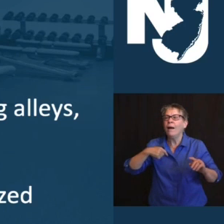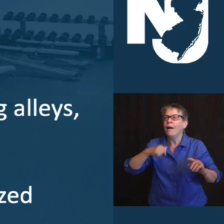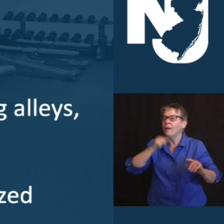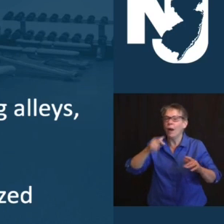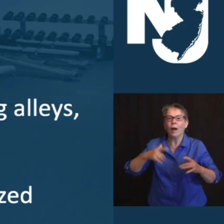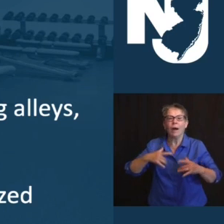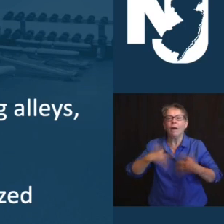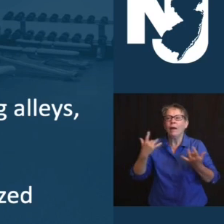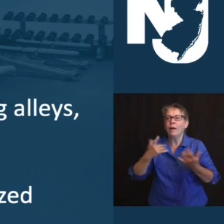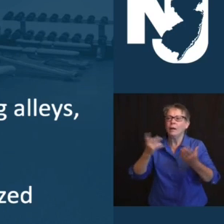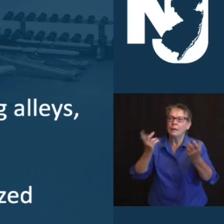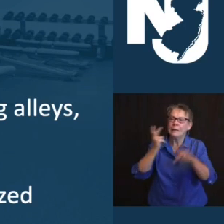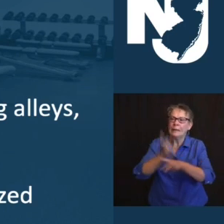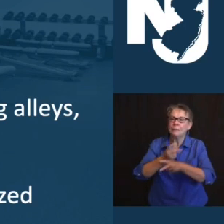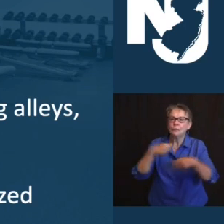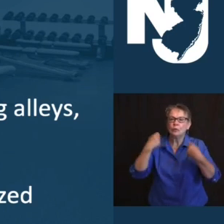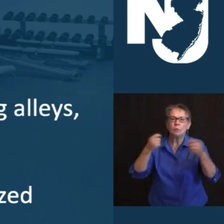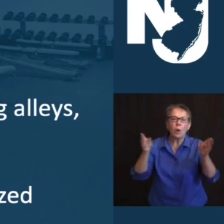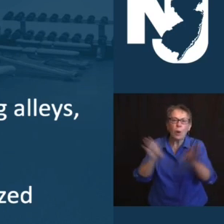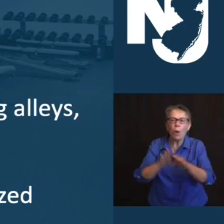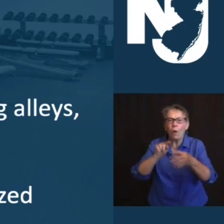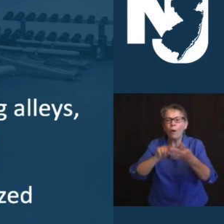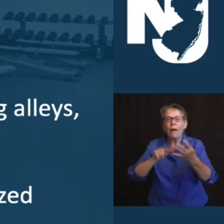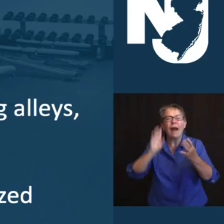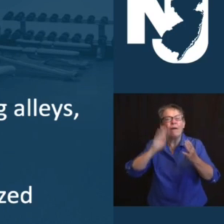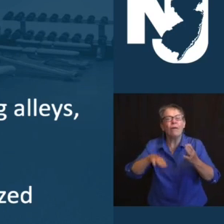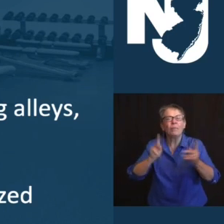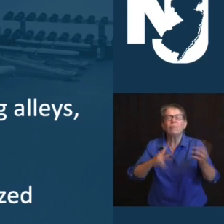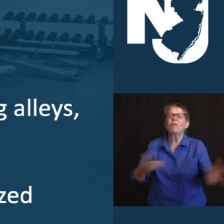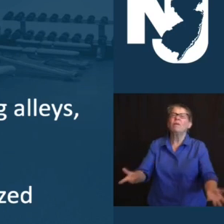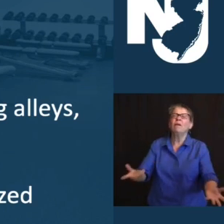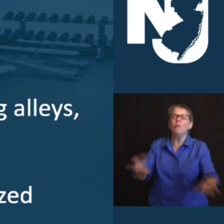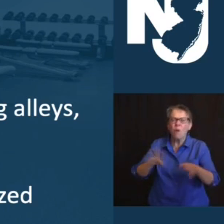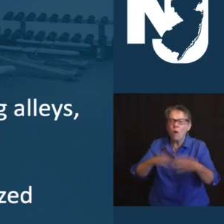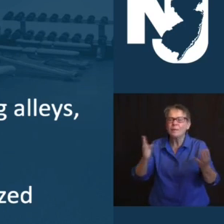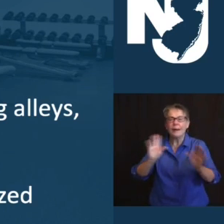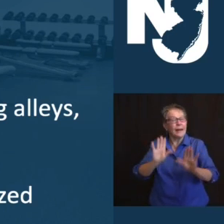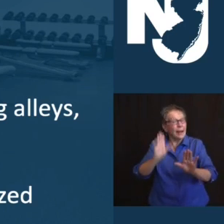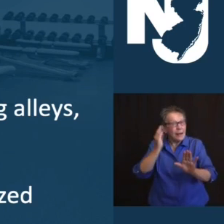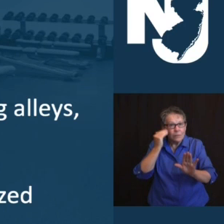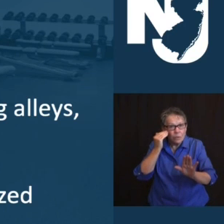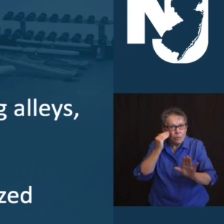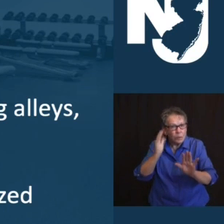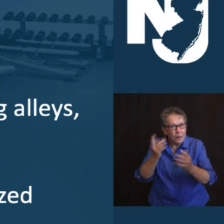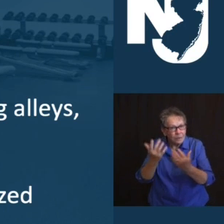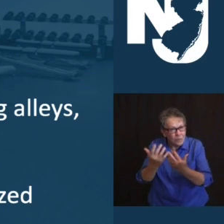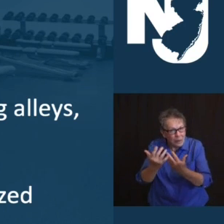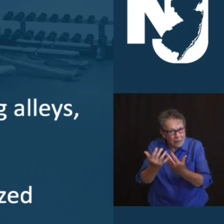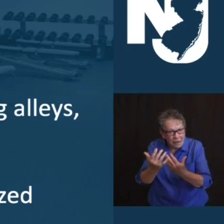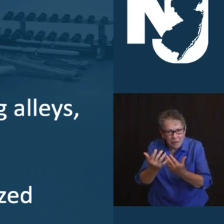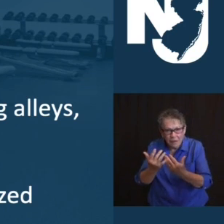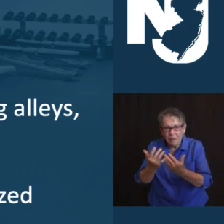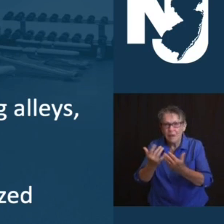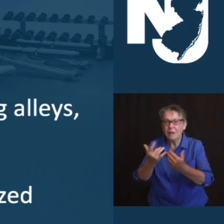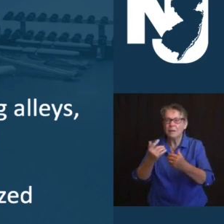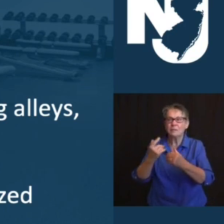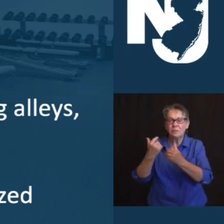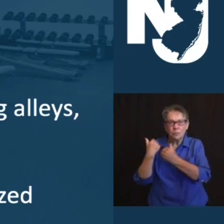not there yet. We just don't think it's the responsible thing to do. If you look at the flare-ups, Judy, that we're seeing in other